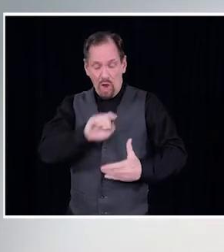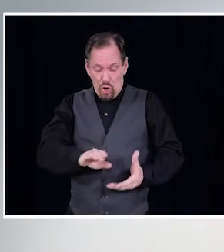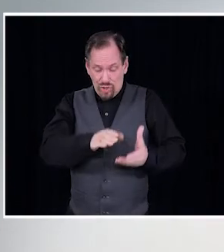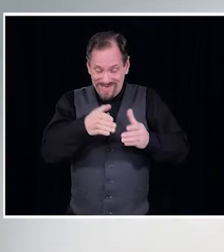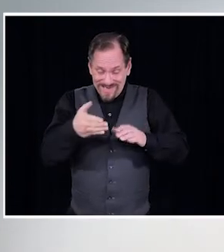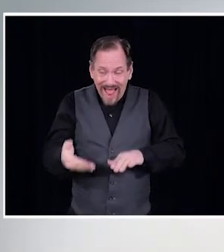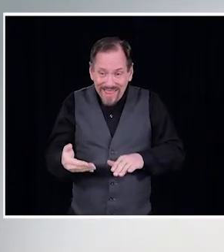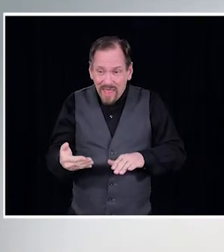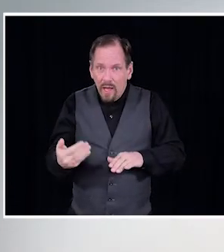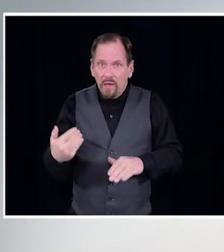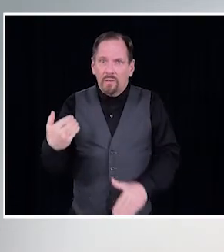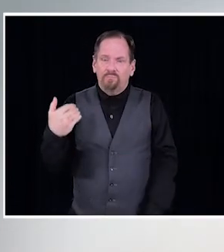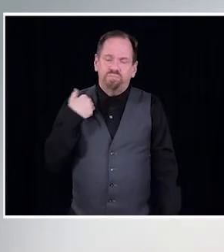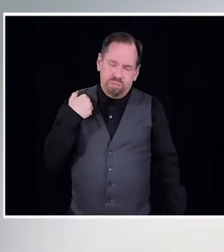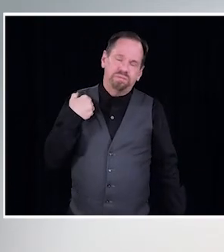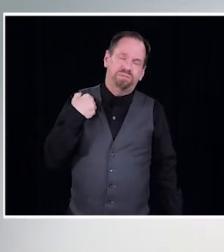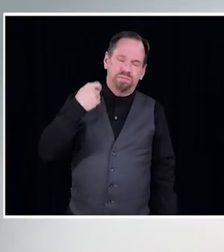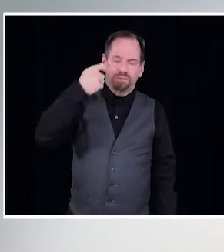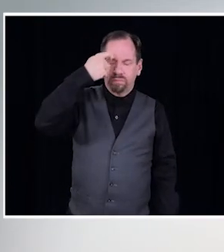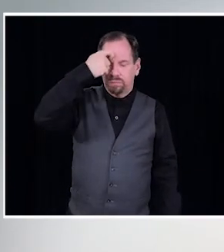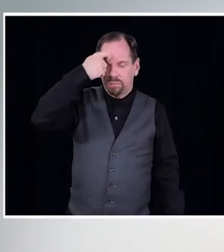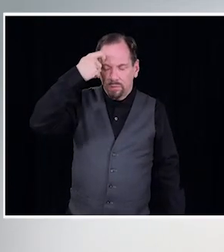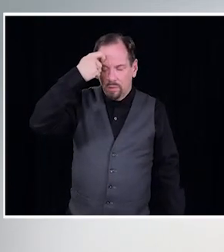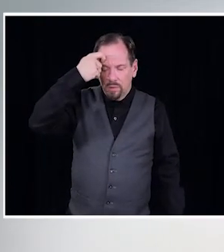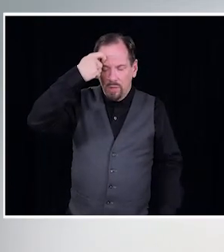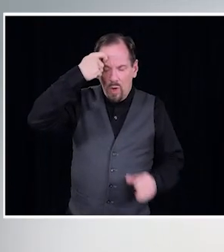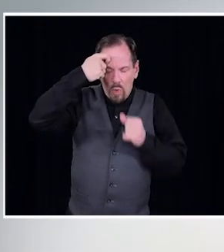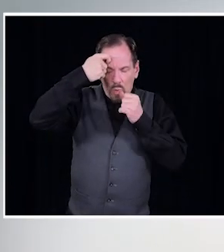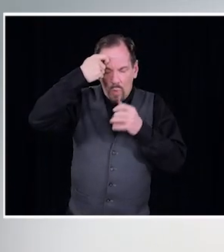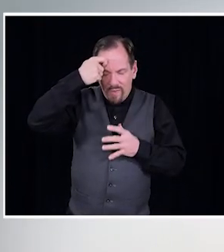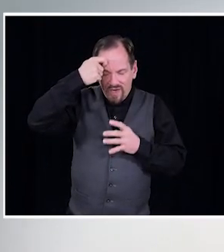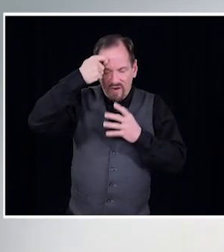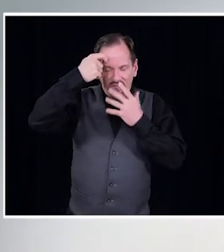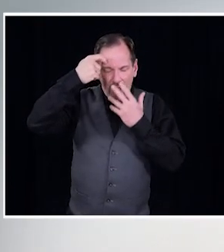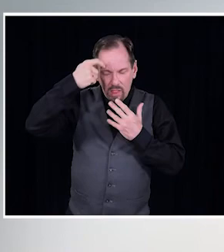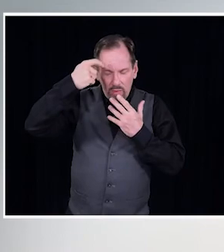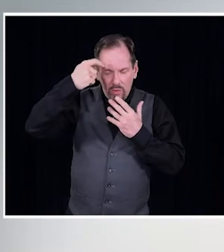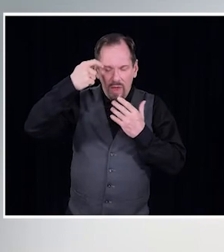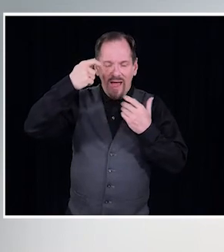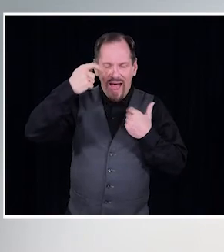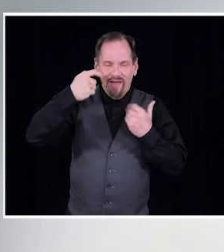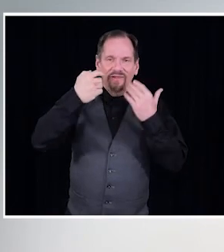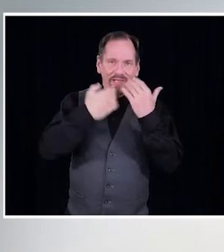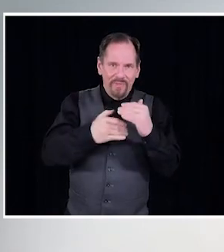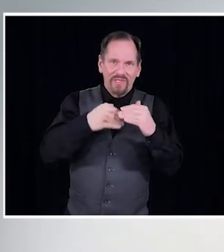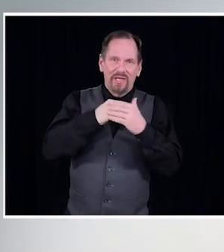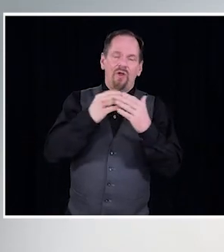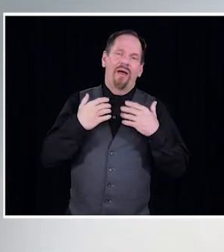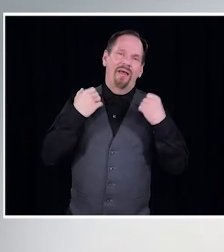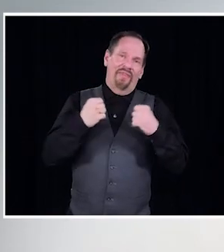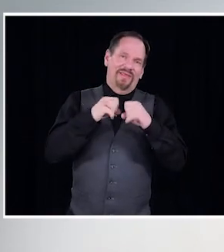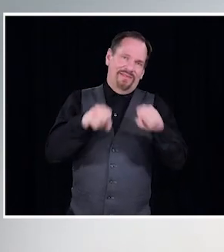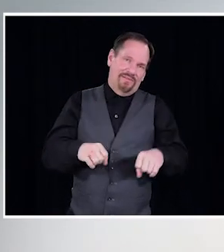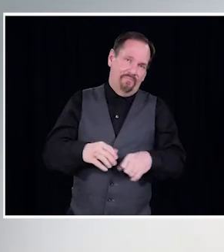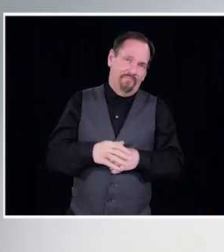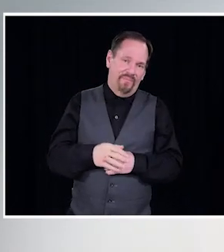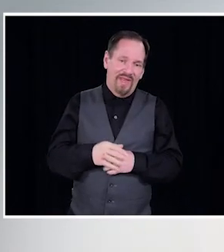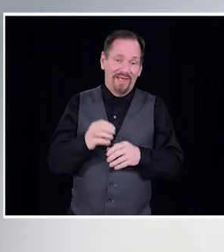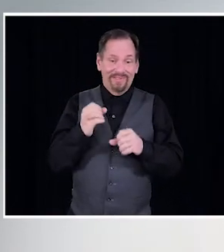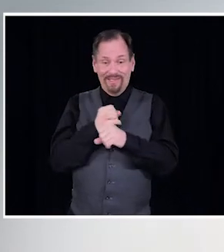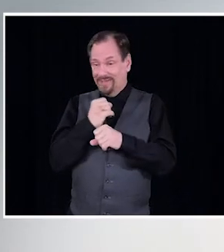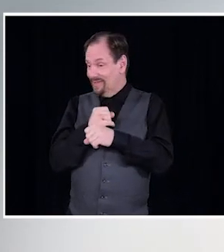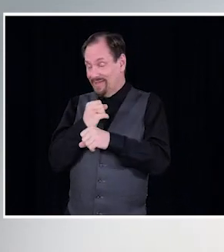was a devastating reminder of the disparities that women of color face in our healthcare system. The statistics